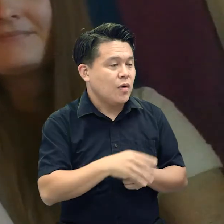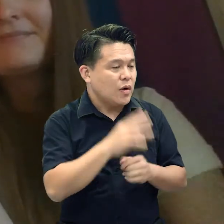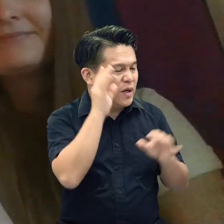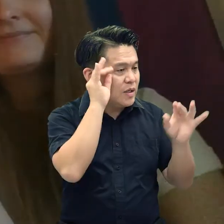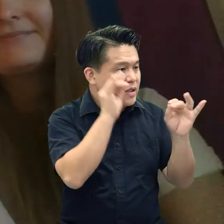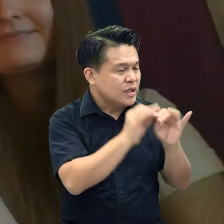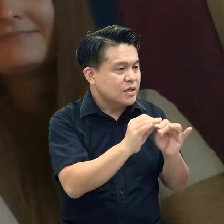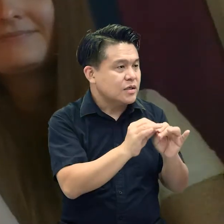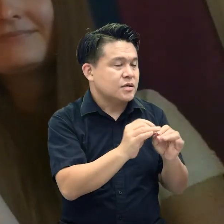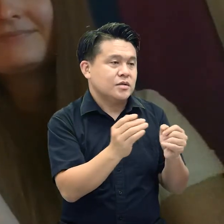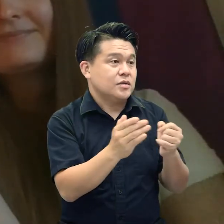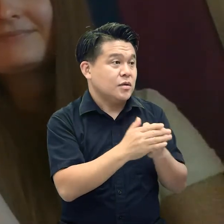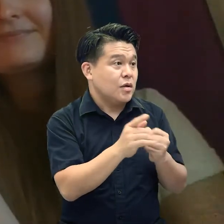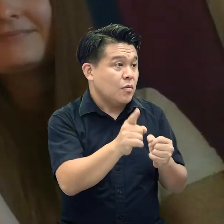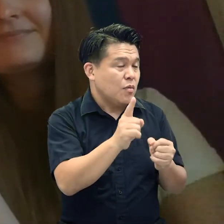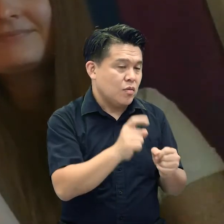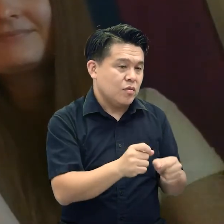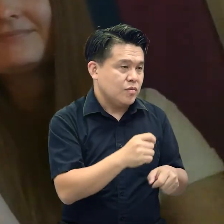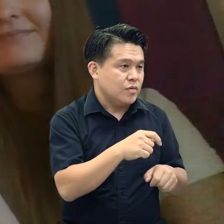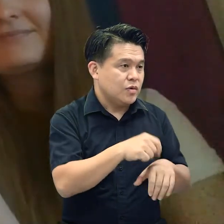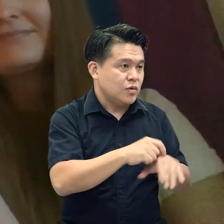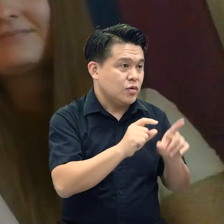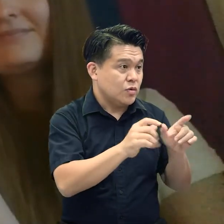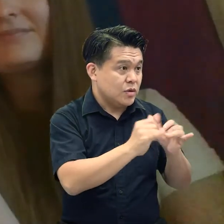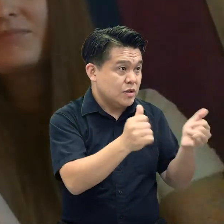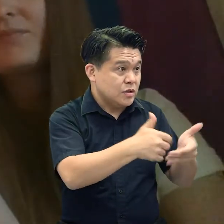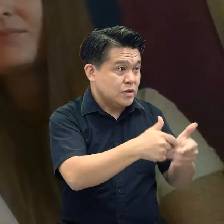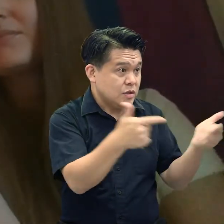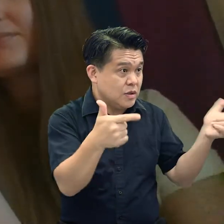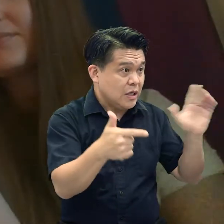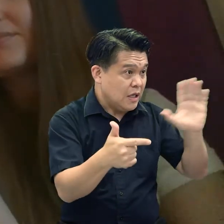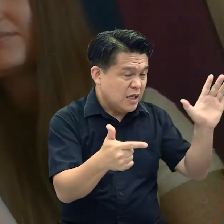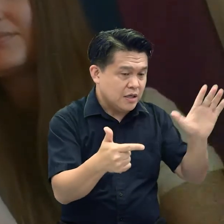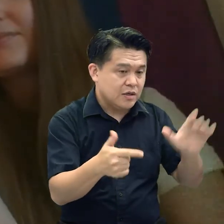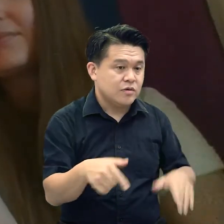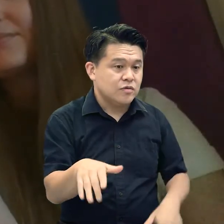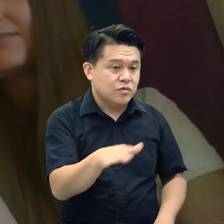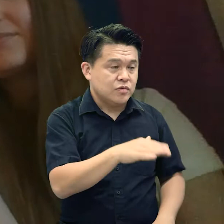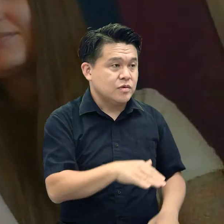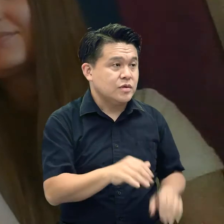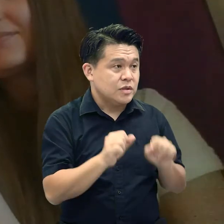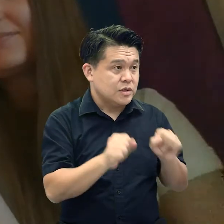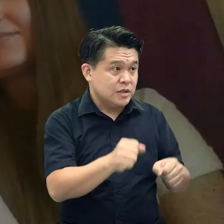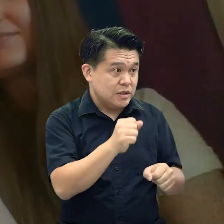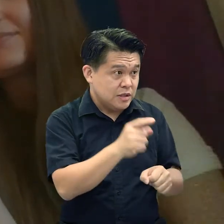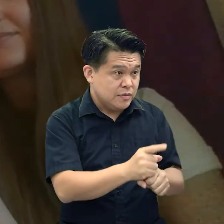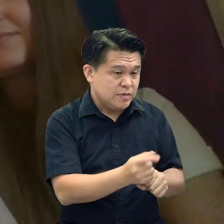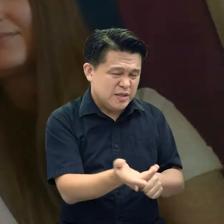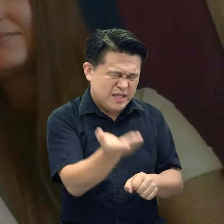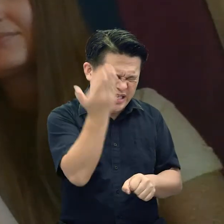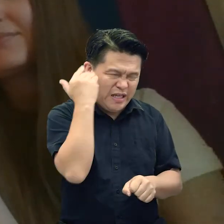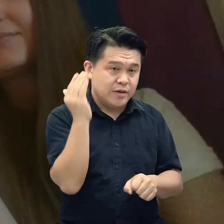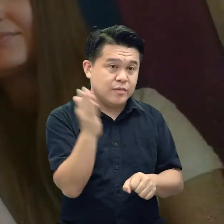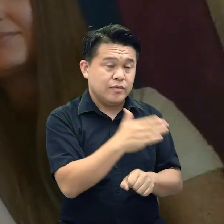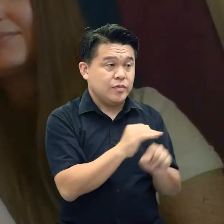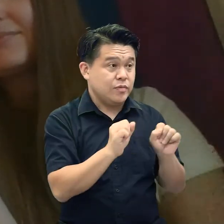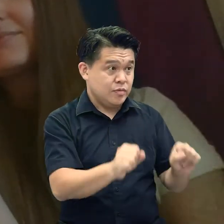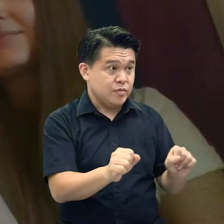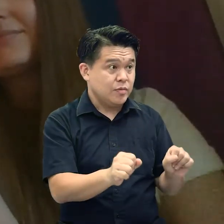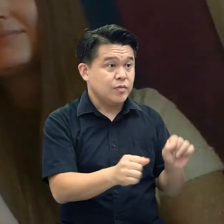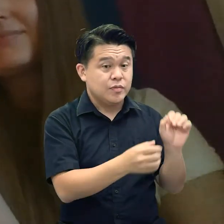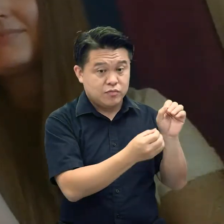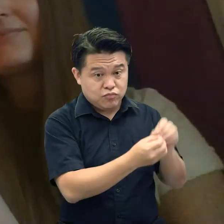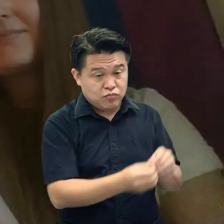I mean, if you support LGBT plus people, it doesn't mean that you are creating more and more LGBT plus people, because we are